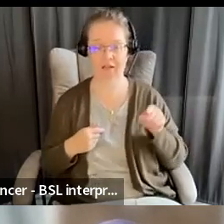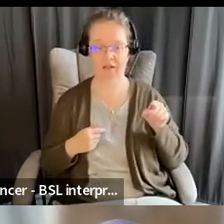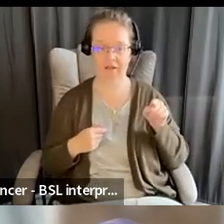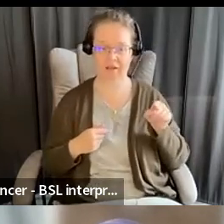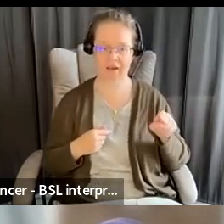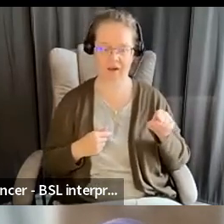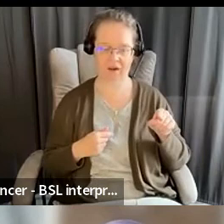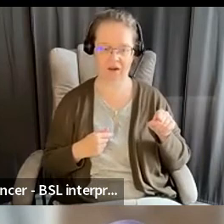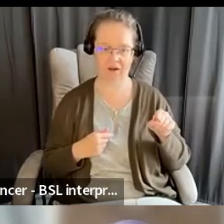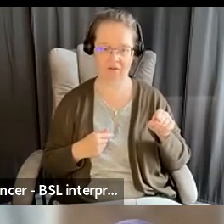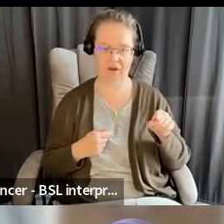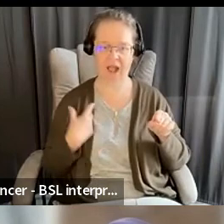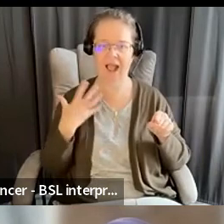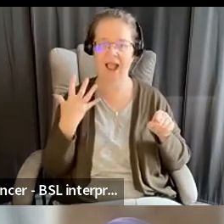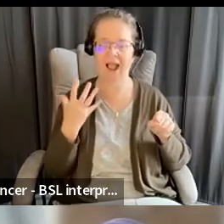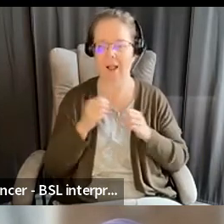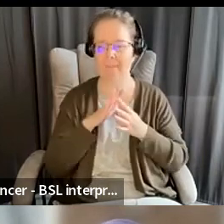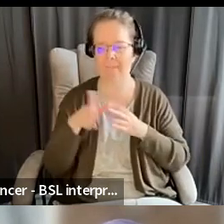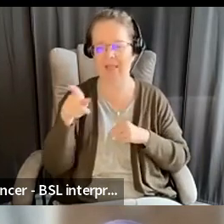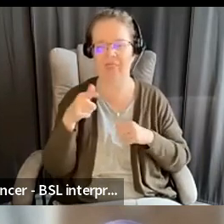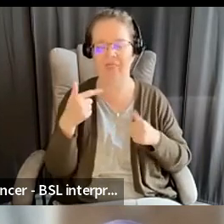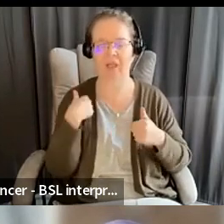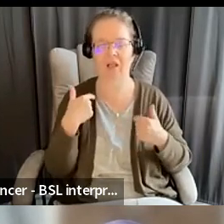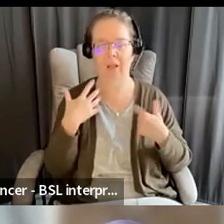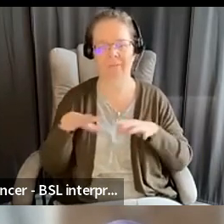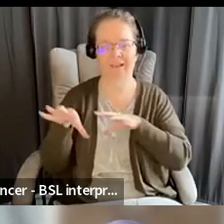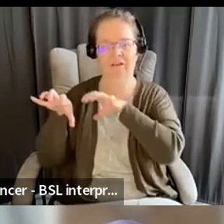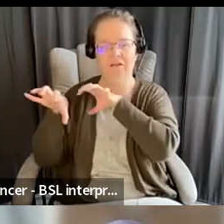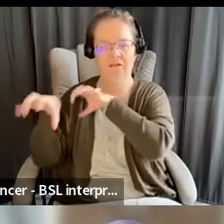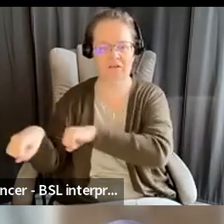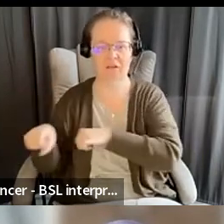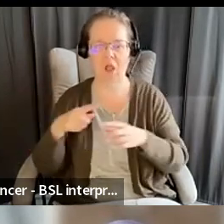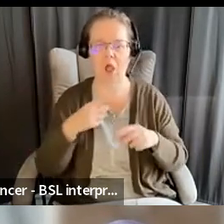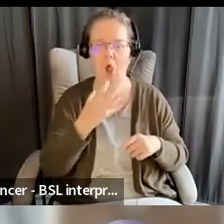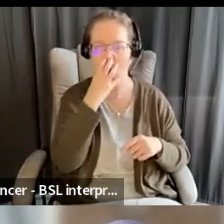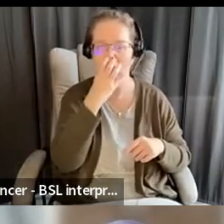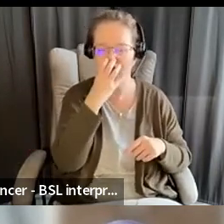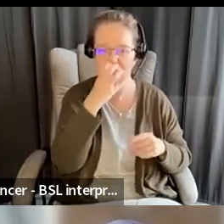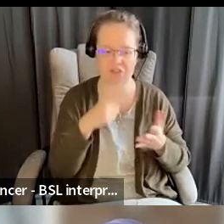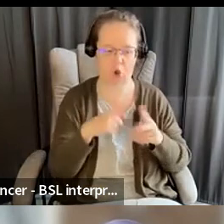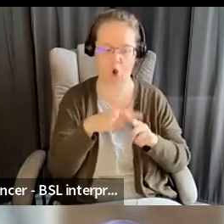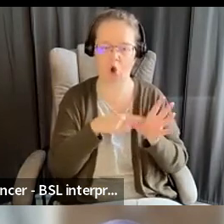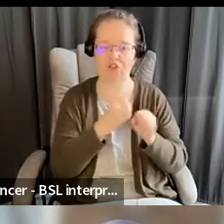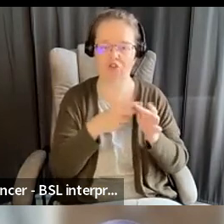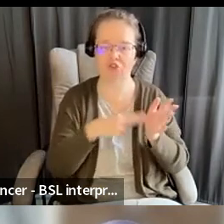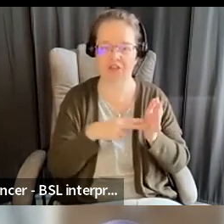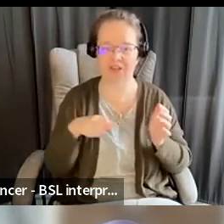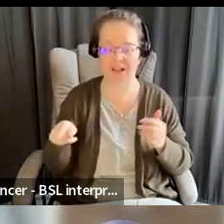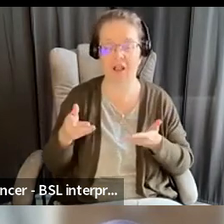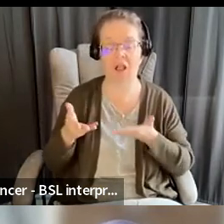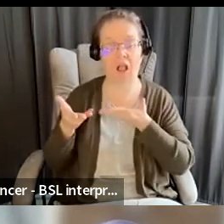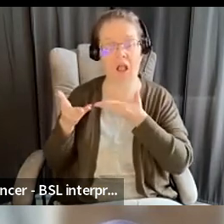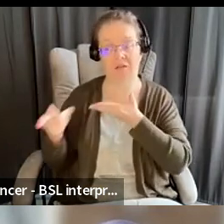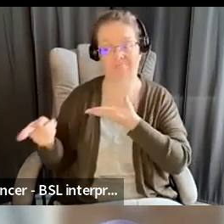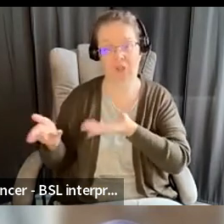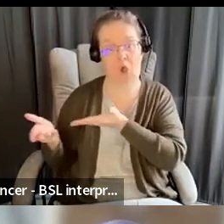to this before. We have acquired a company some time ago called Oxygen on a global level. And this offers a